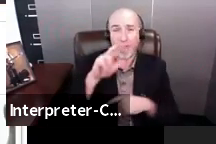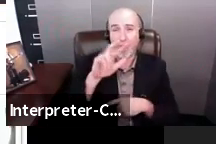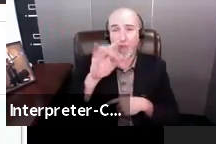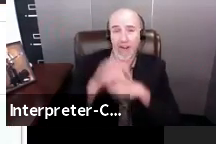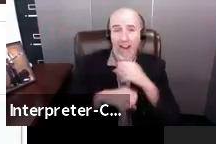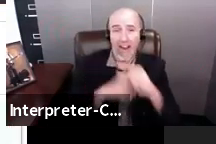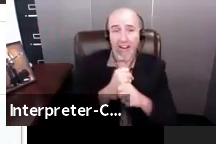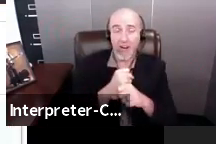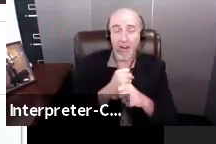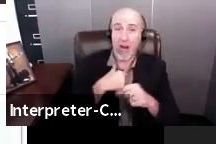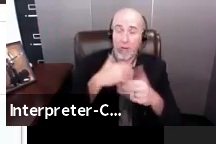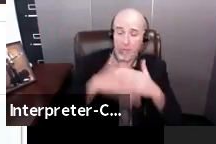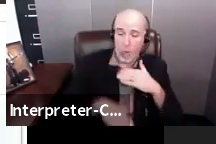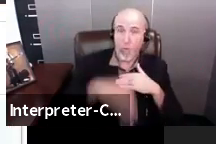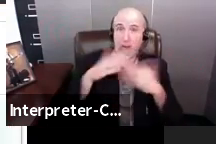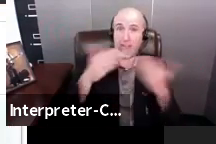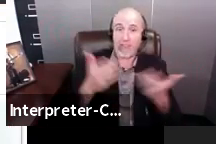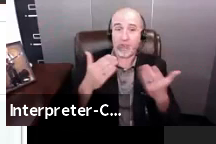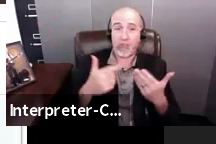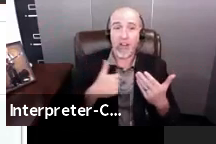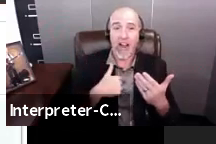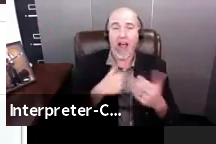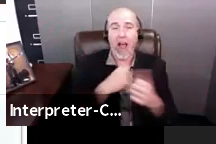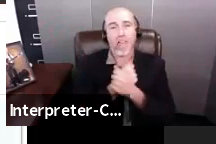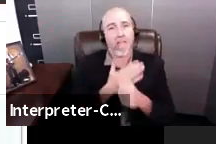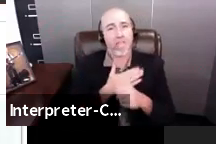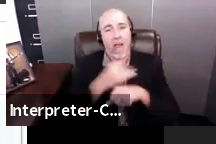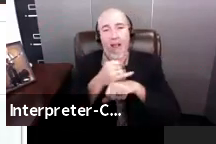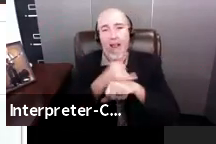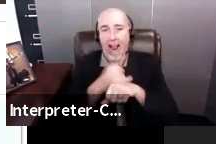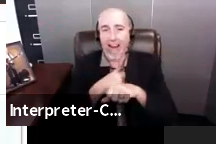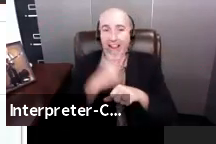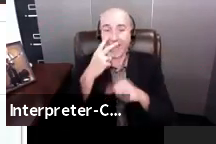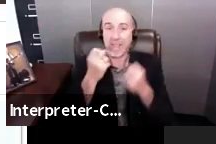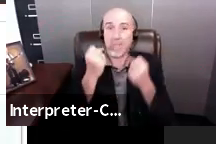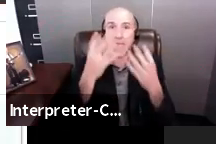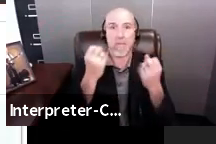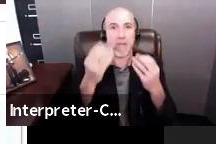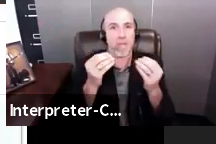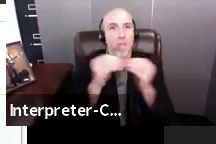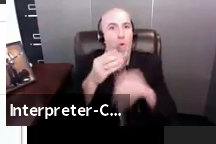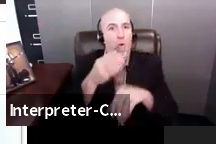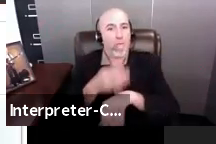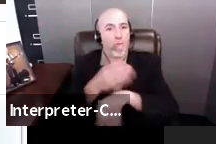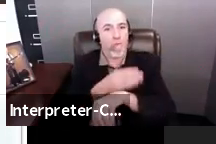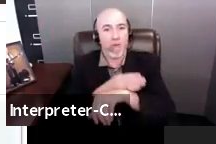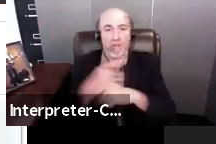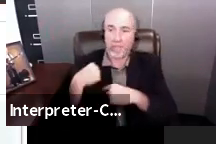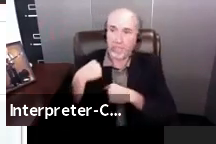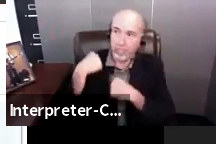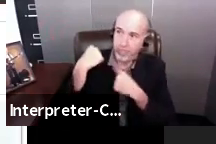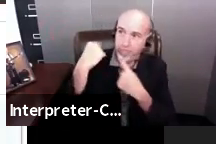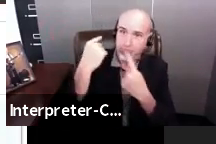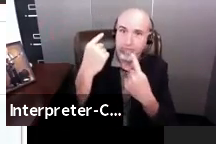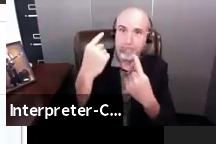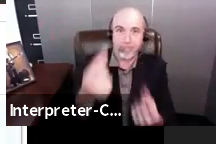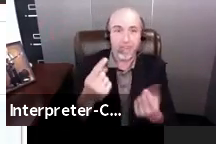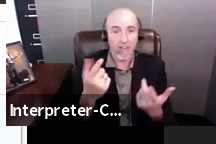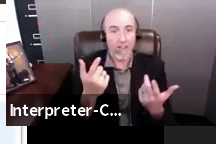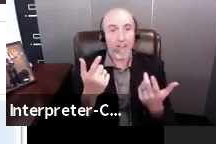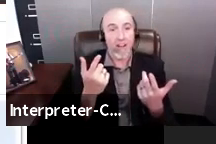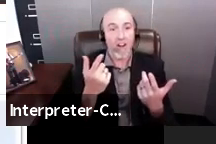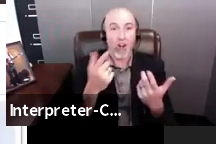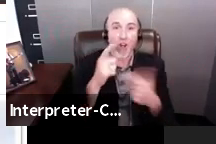I've been a butcher for 38 years. Being born and raised here, I love my island, and I've seen much improvement over a long period of time. The curb cuts,